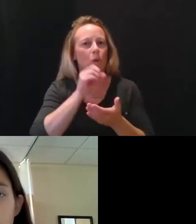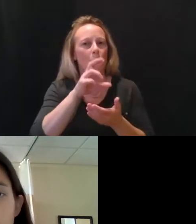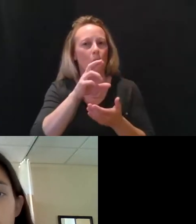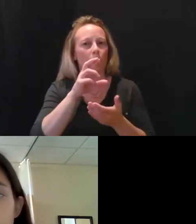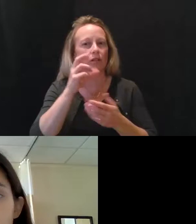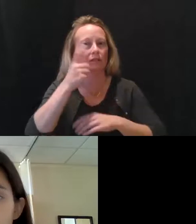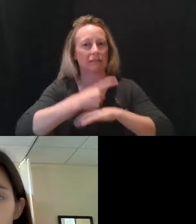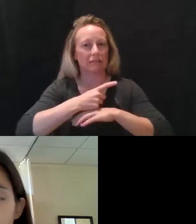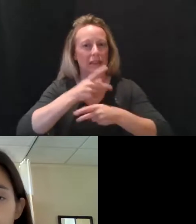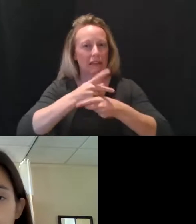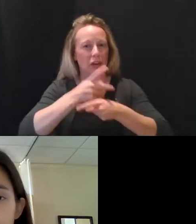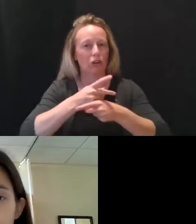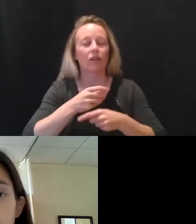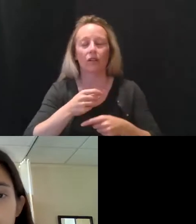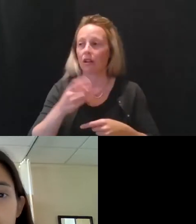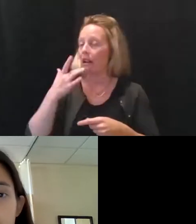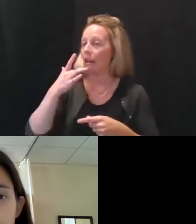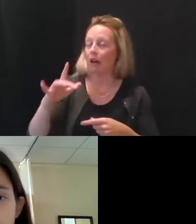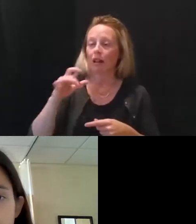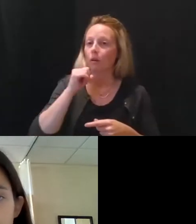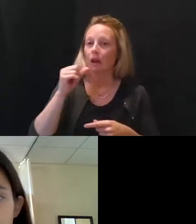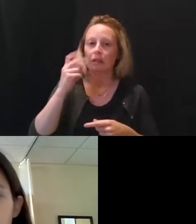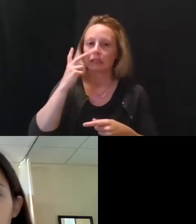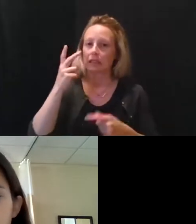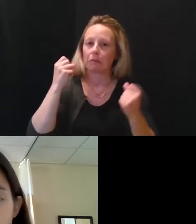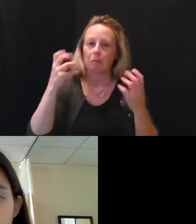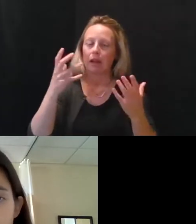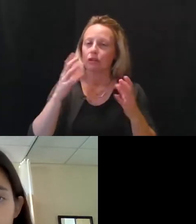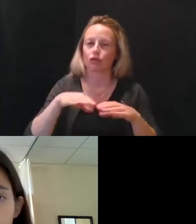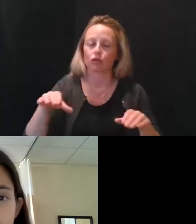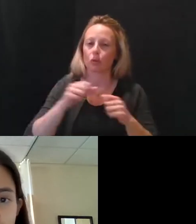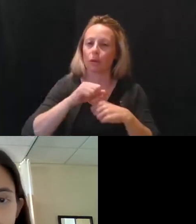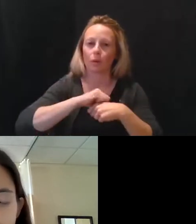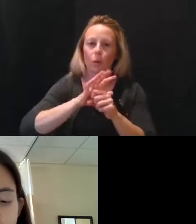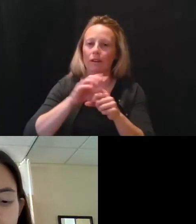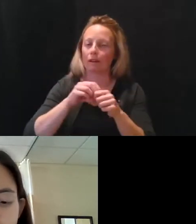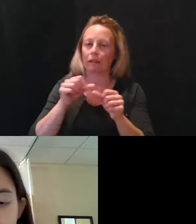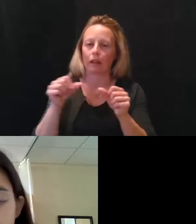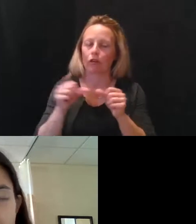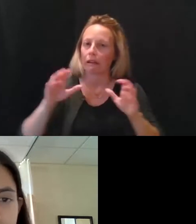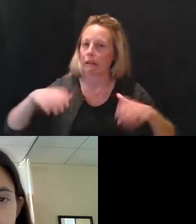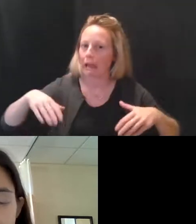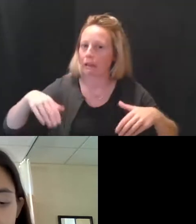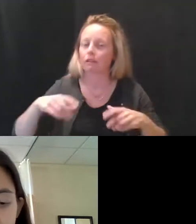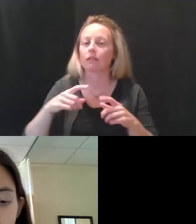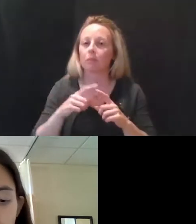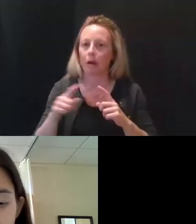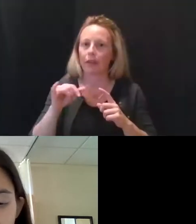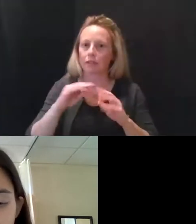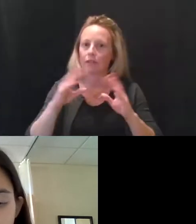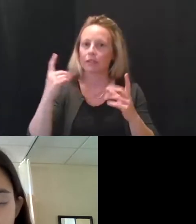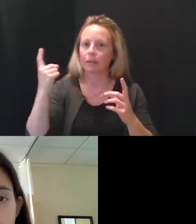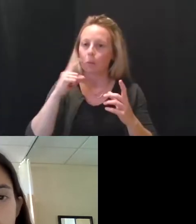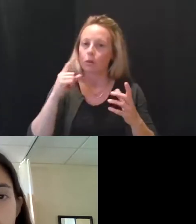Sure. So luckily we haven't seen a ton of cases of children with COVID in the area yet, but that's obviously something that we're